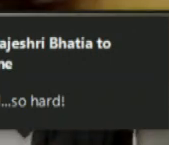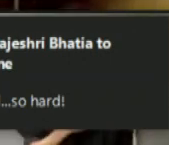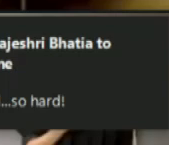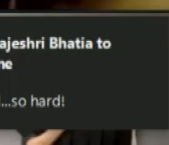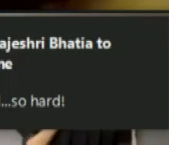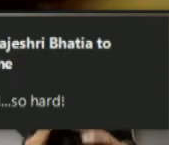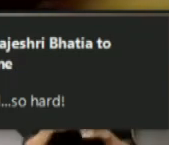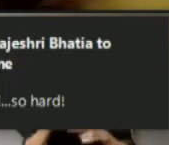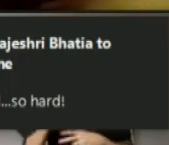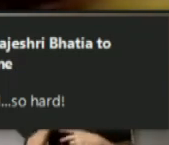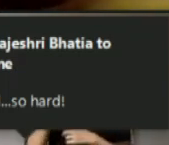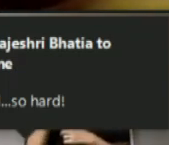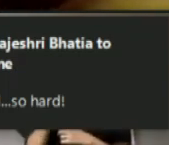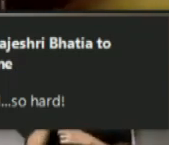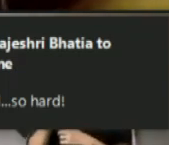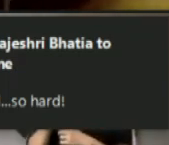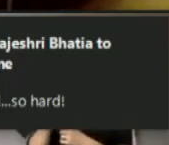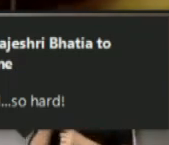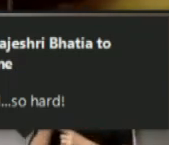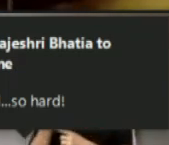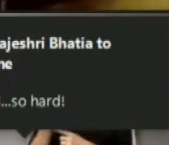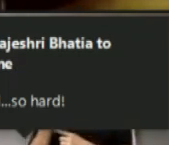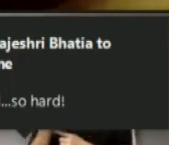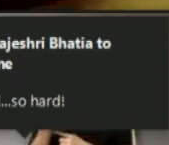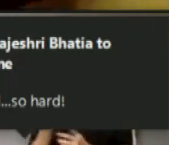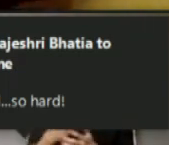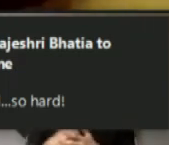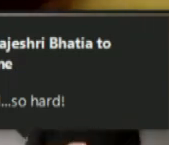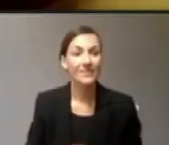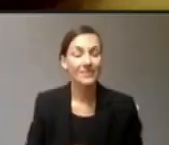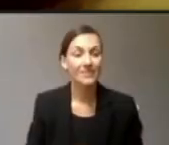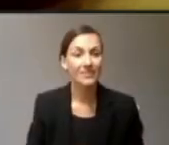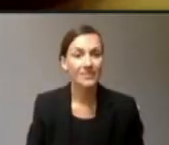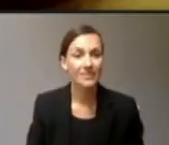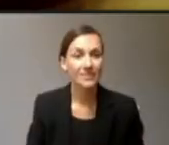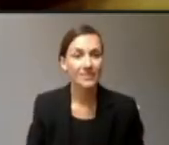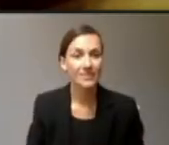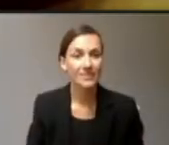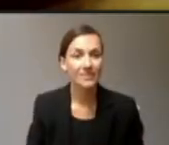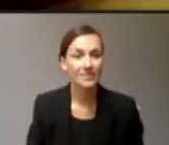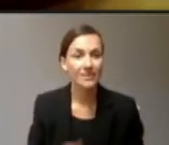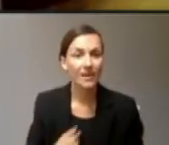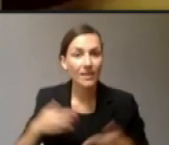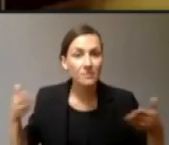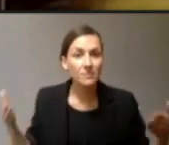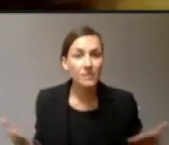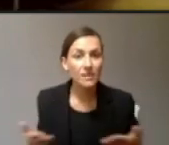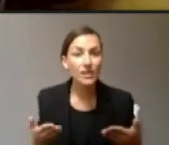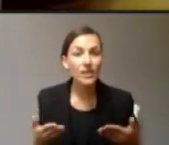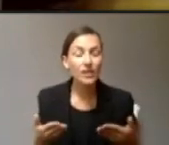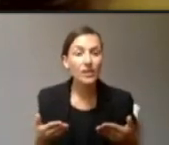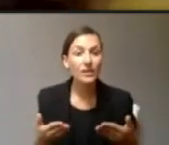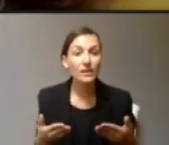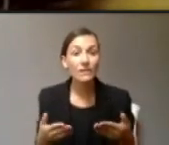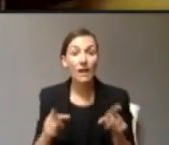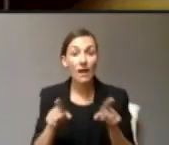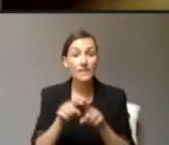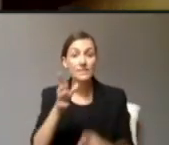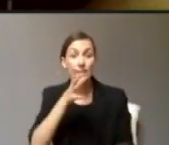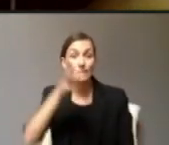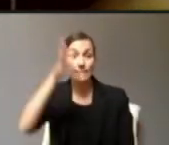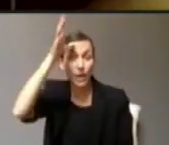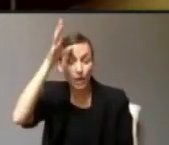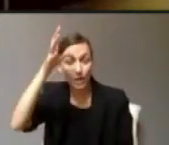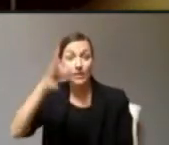a COS for Hope Starts Here through District 6. I'm here. I'm also as a parent and a